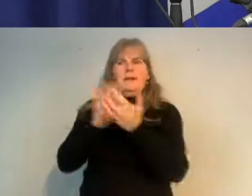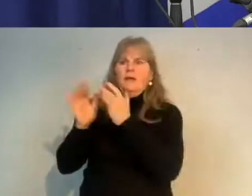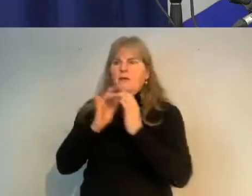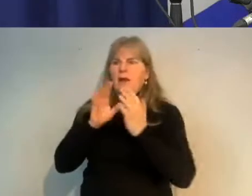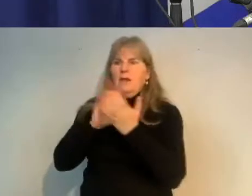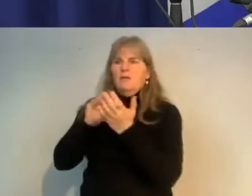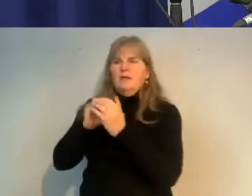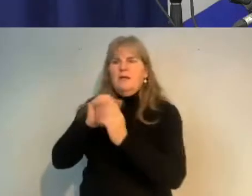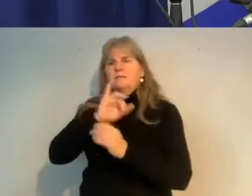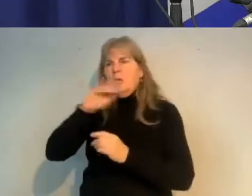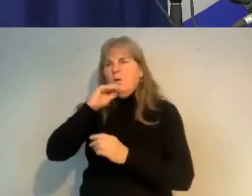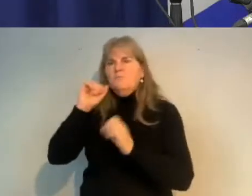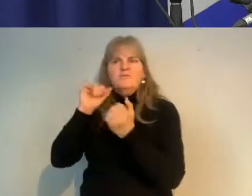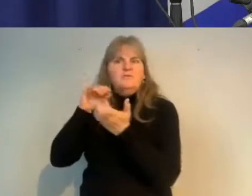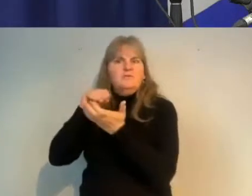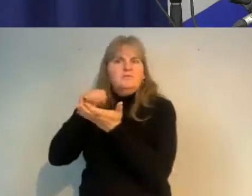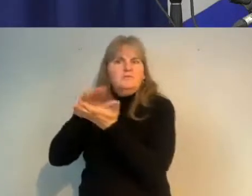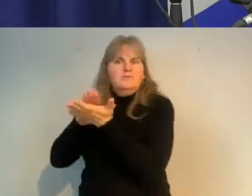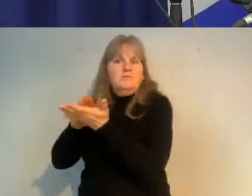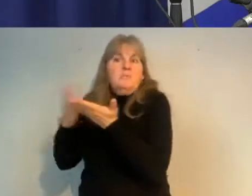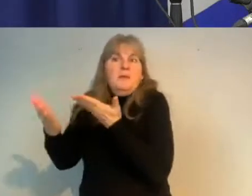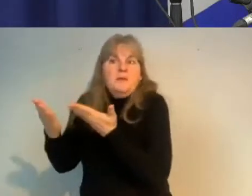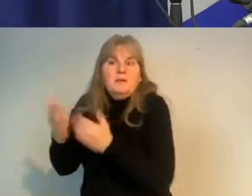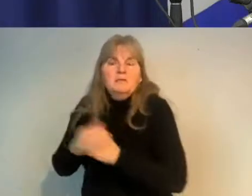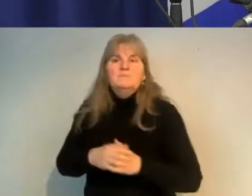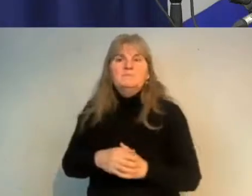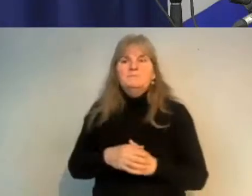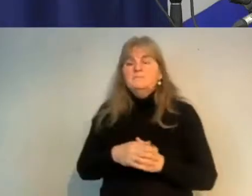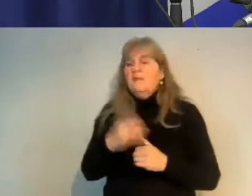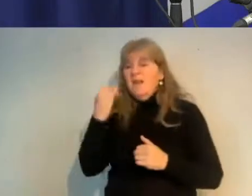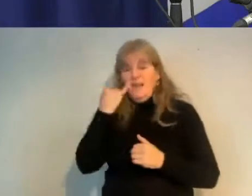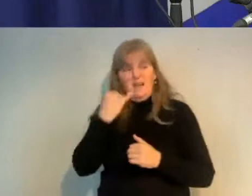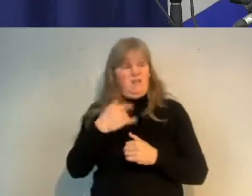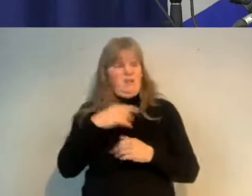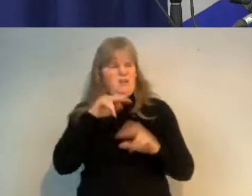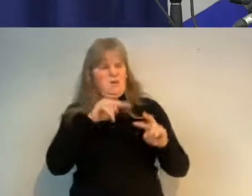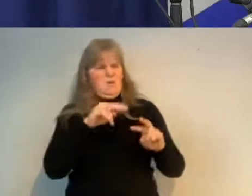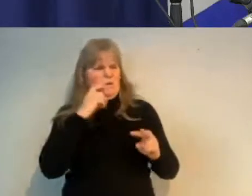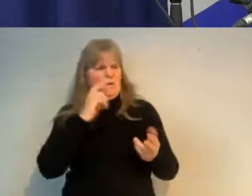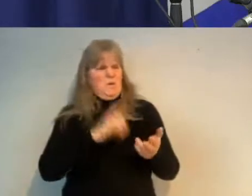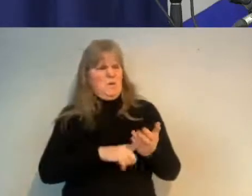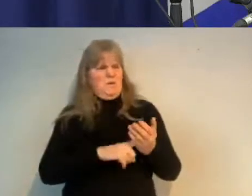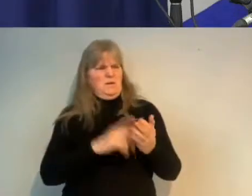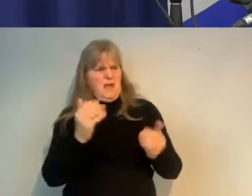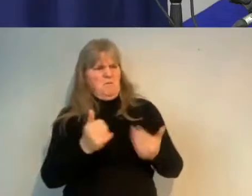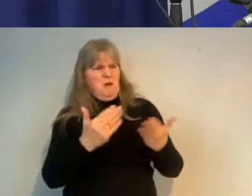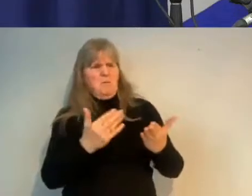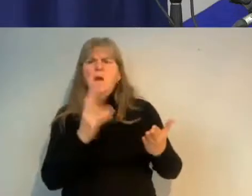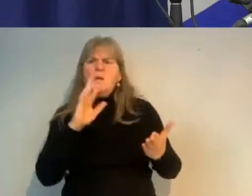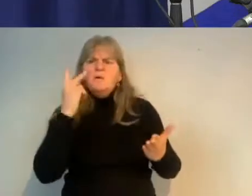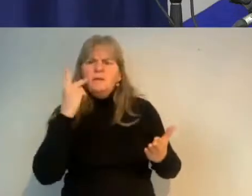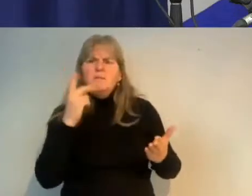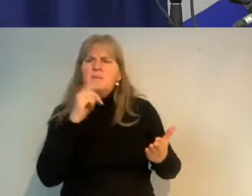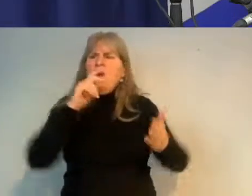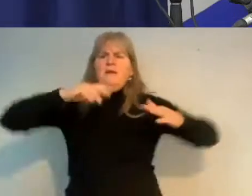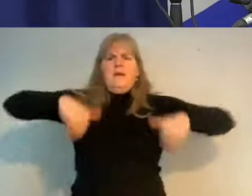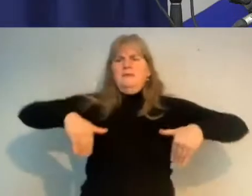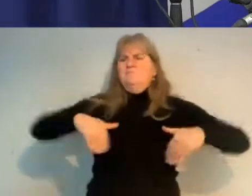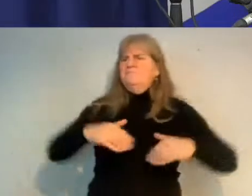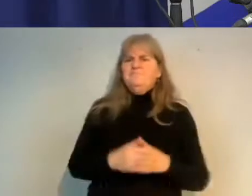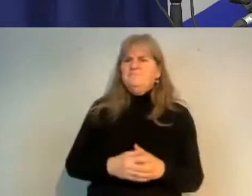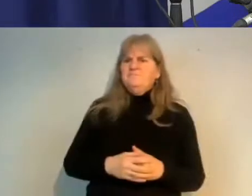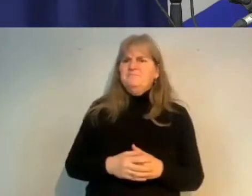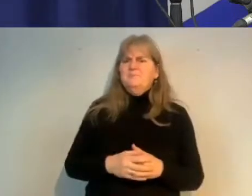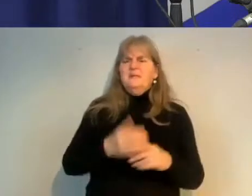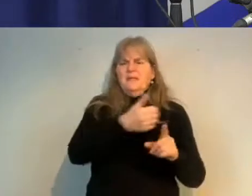If I need to, I'll recommend a shift to control COVID, but that's not what is needed now. Each of us is playing our part